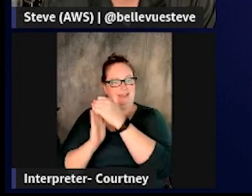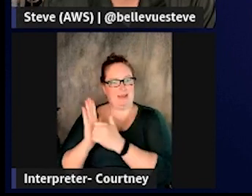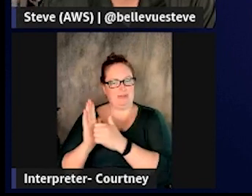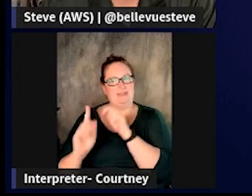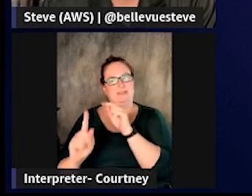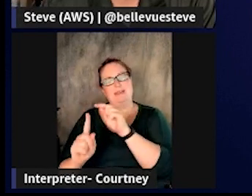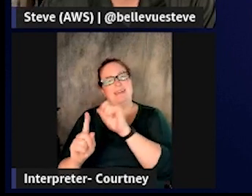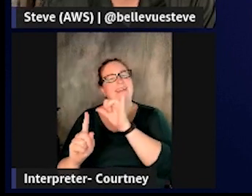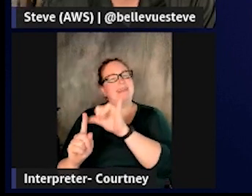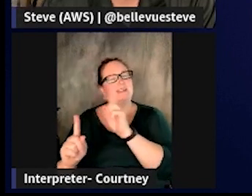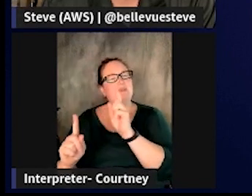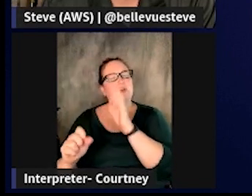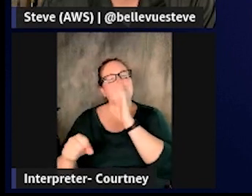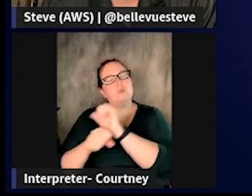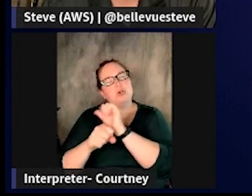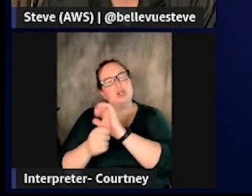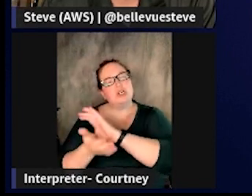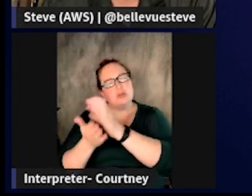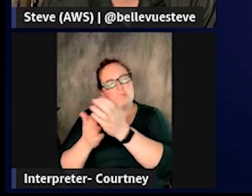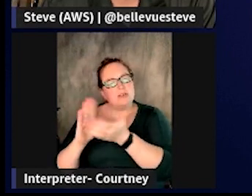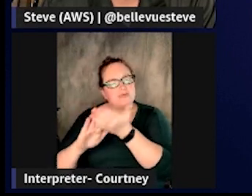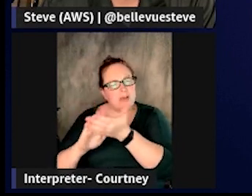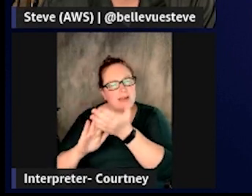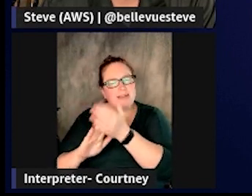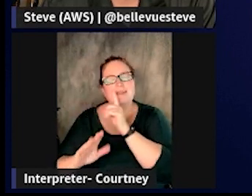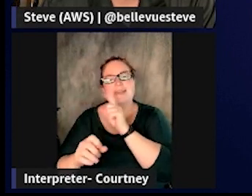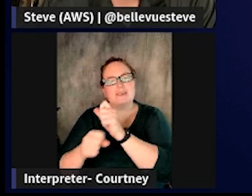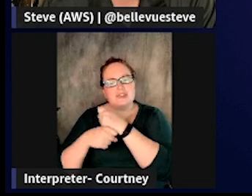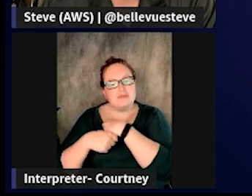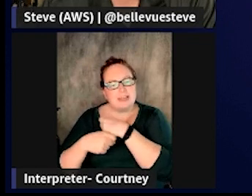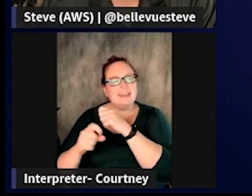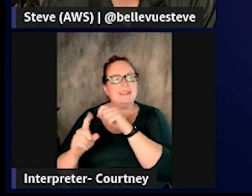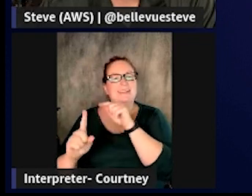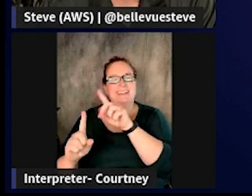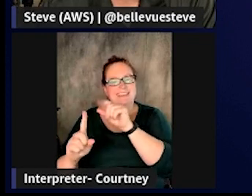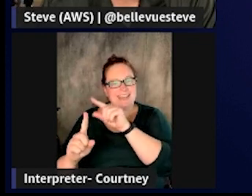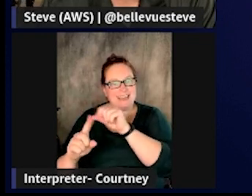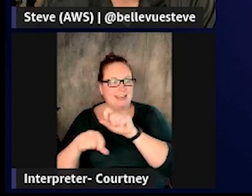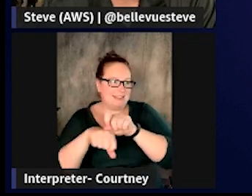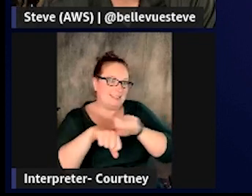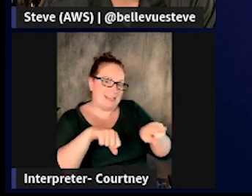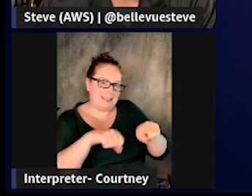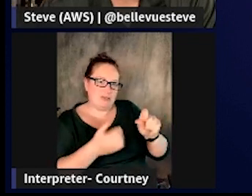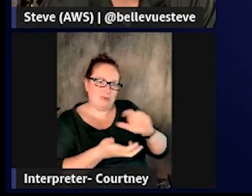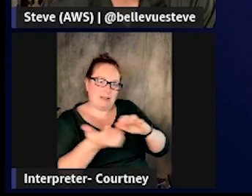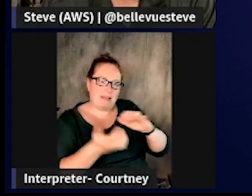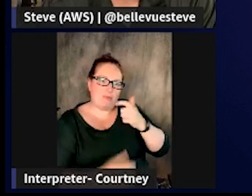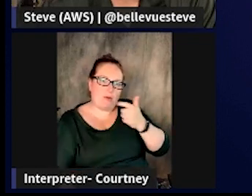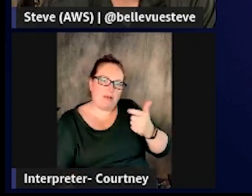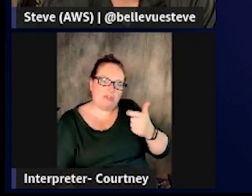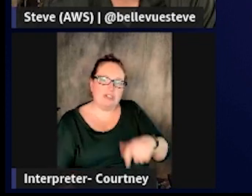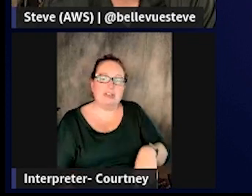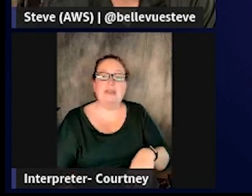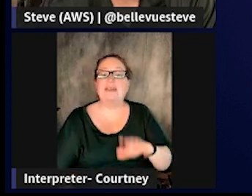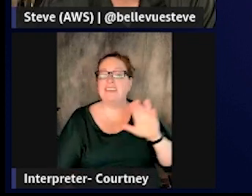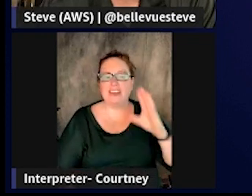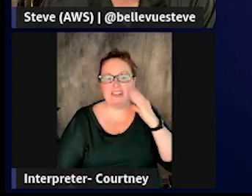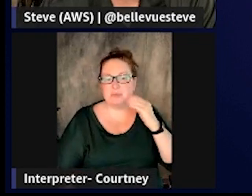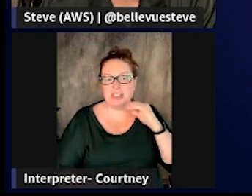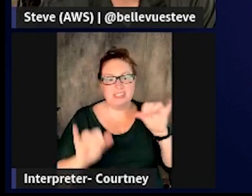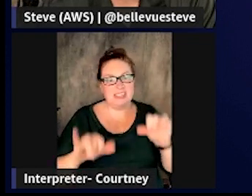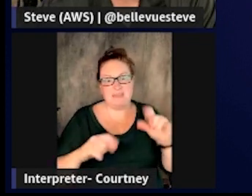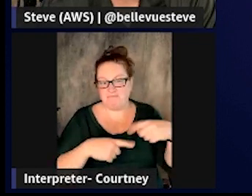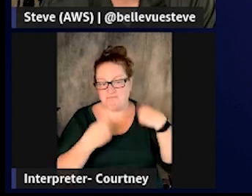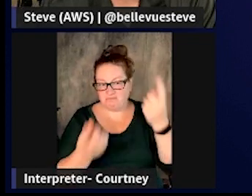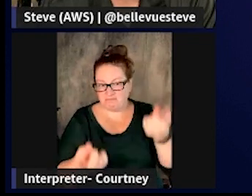are running in that are actually generating the telemetry data and sending it to CloudWatch. And those source accounts, their experience is the same as it always has been. But